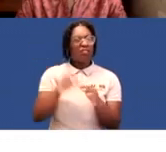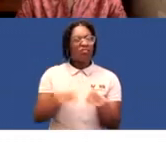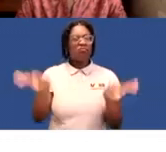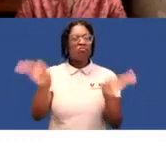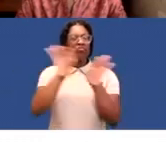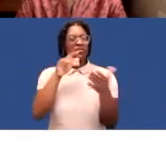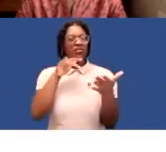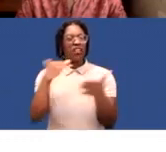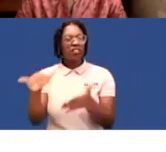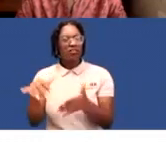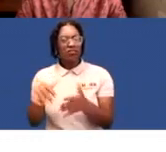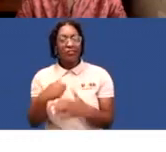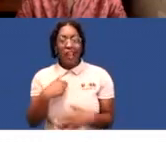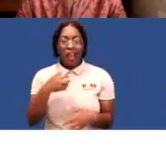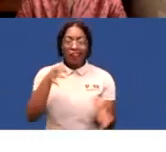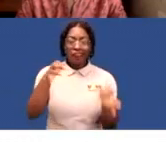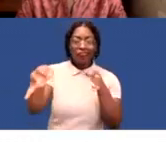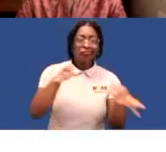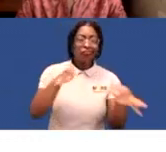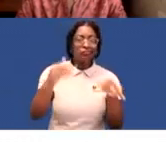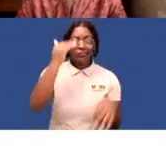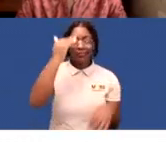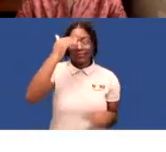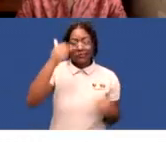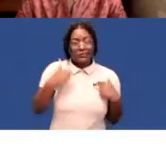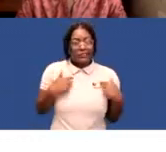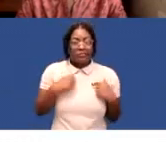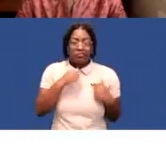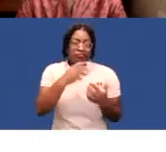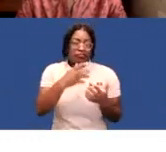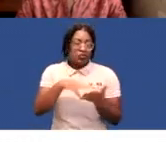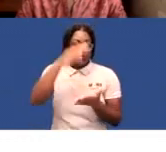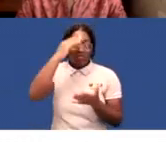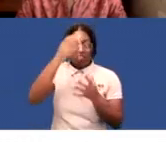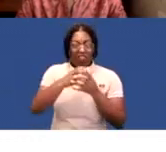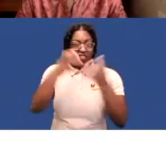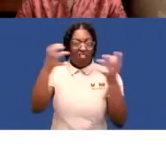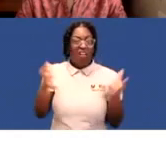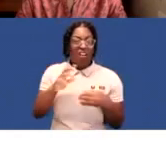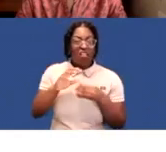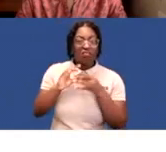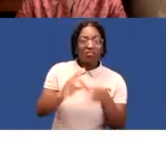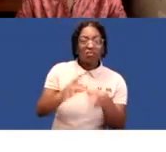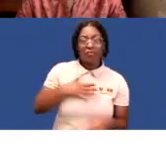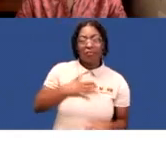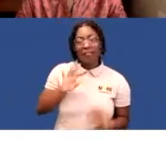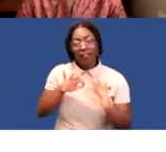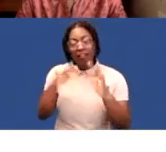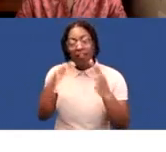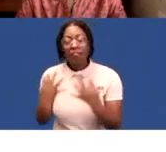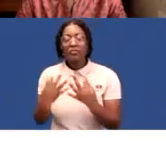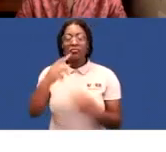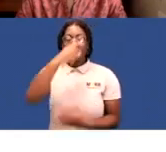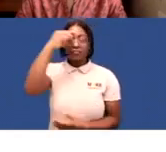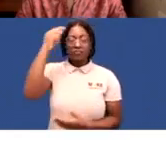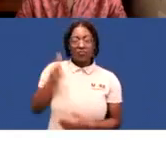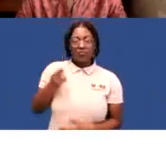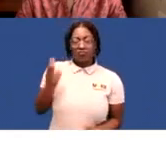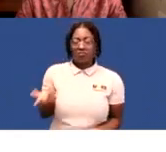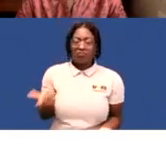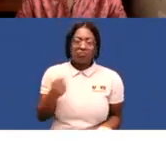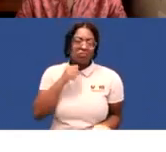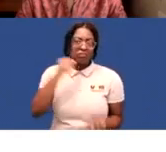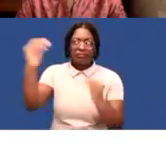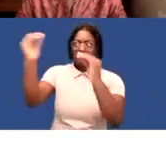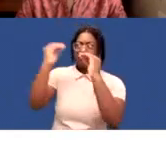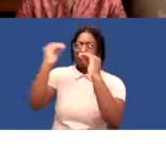like me or my family. We have Black History Month as a reminder to teachers that there's not much written about all of the things that Black and Brown